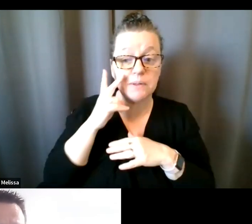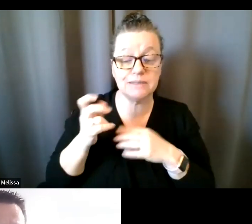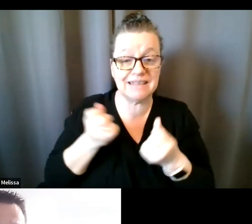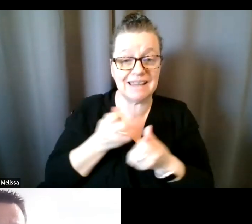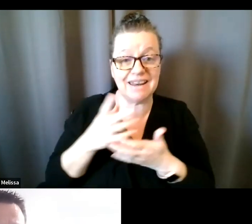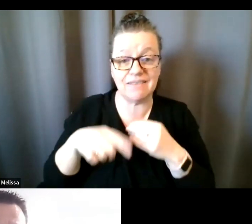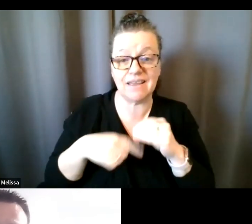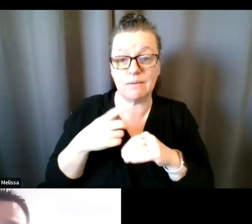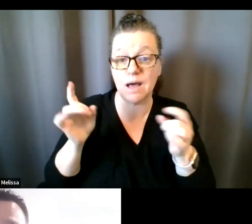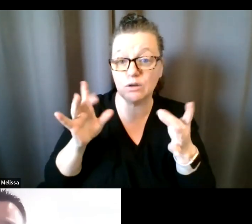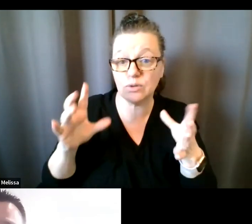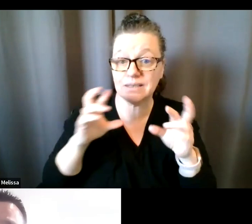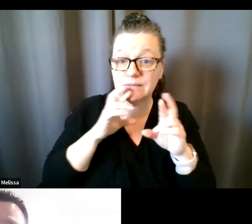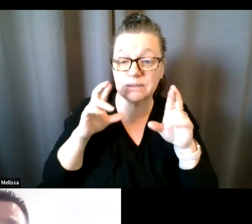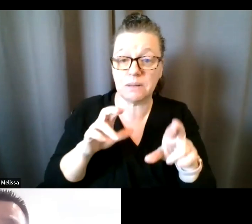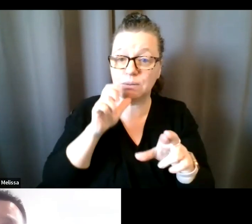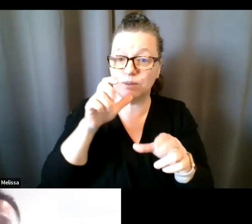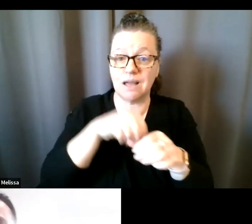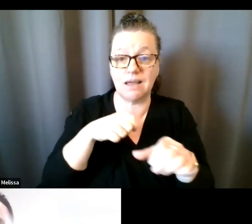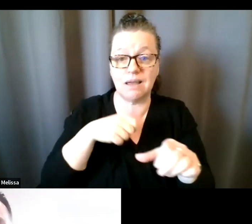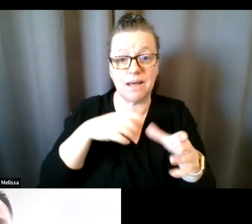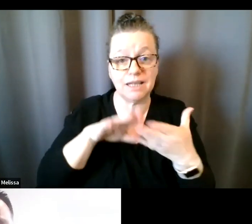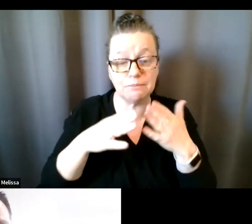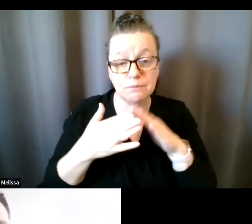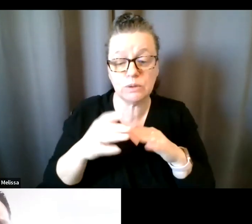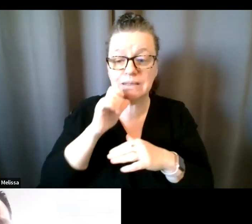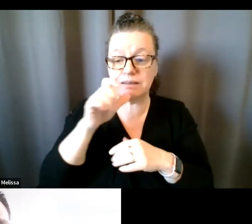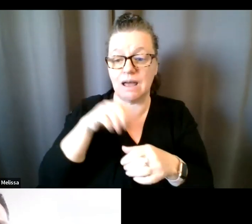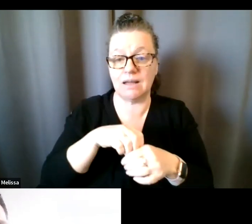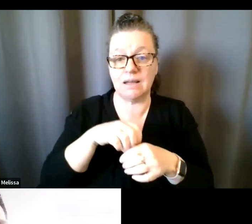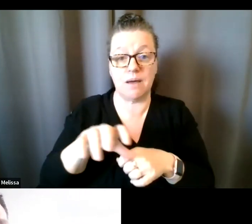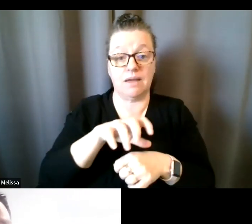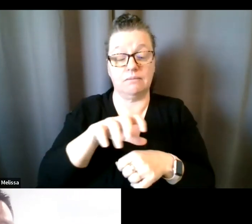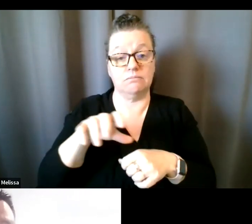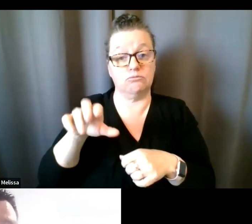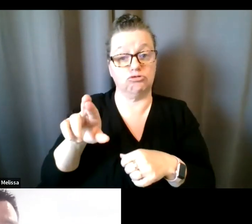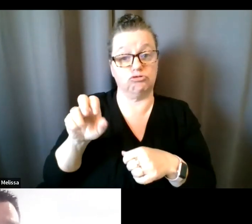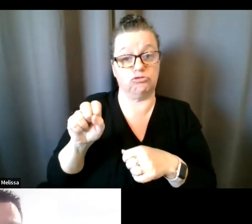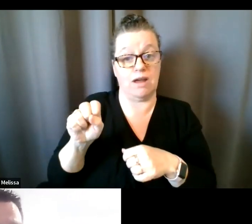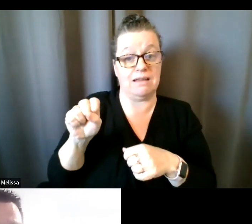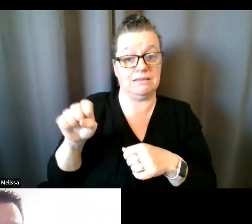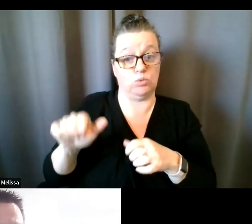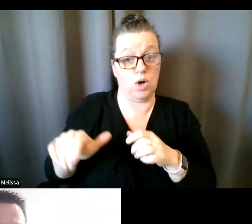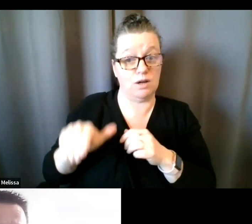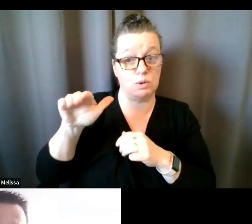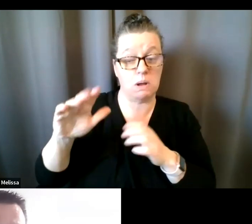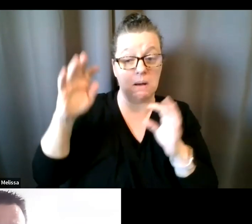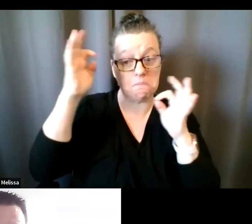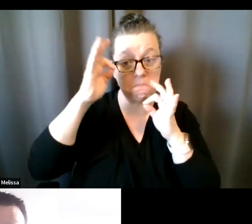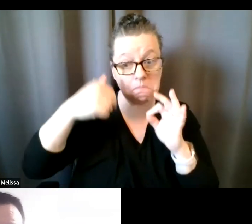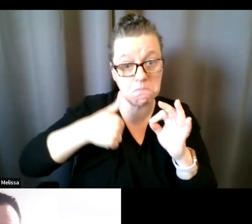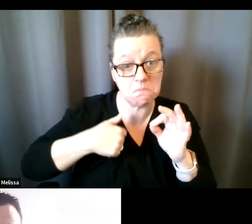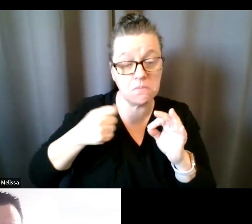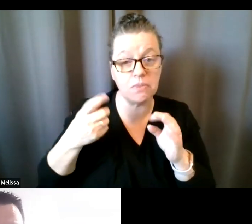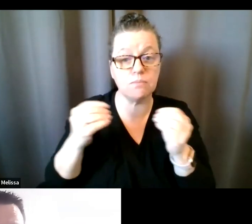crisis response. It wasn't not in my community, not in my reservation where I grew up. I knew nothing about it. The